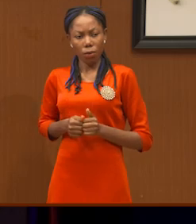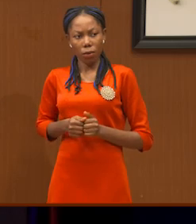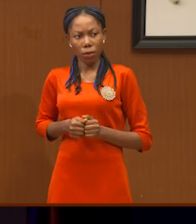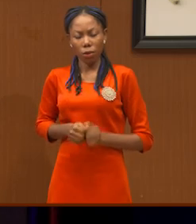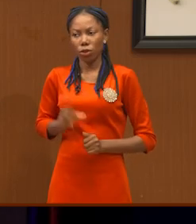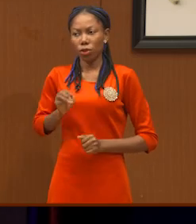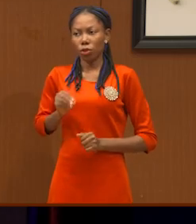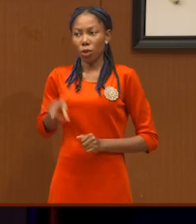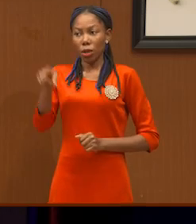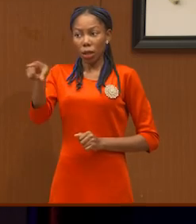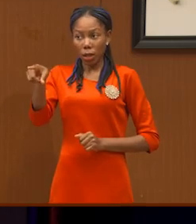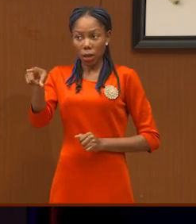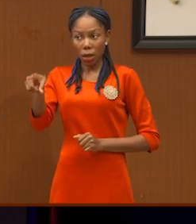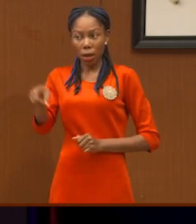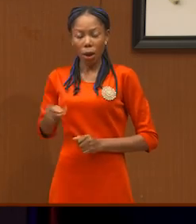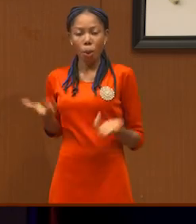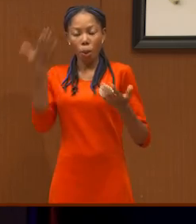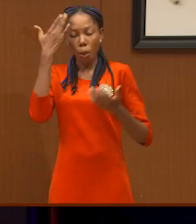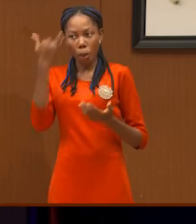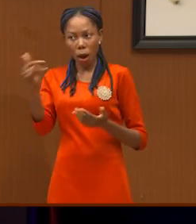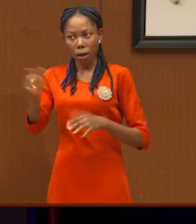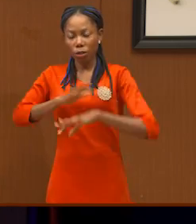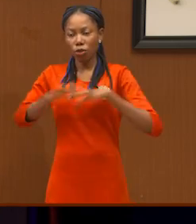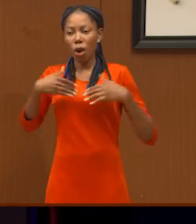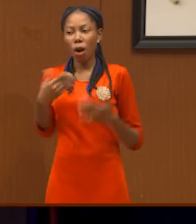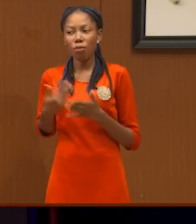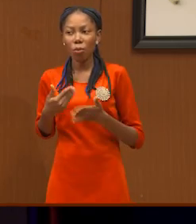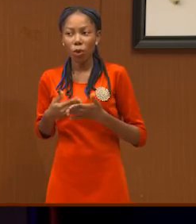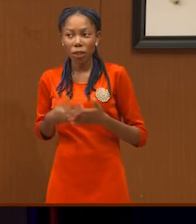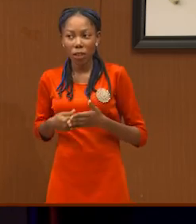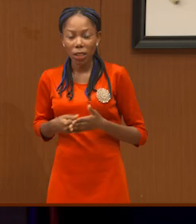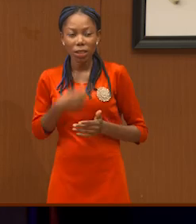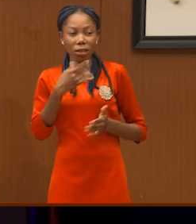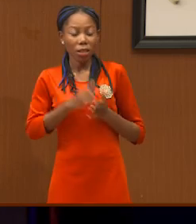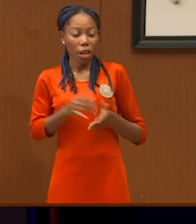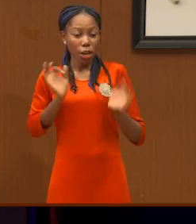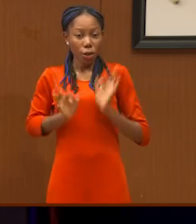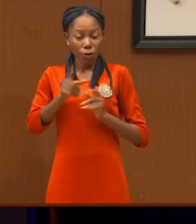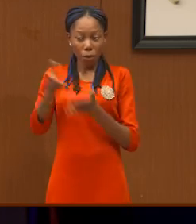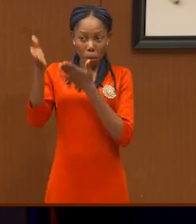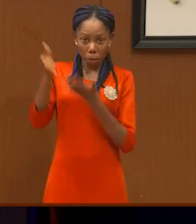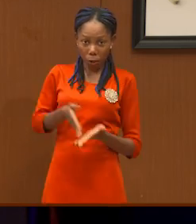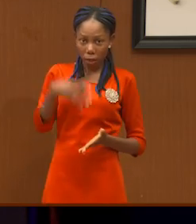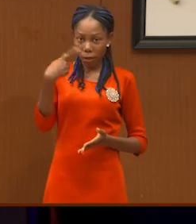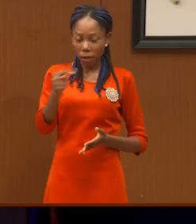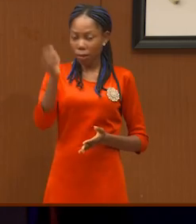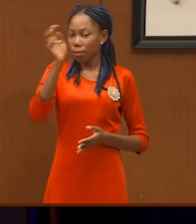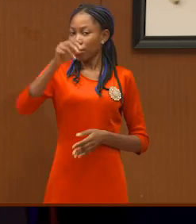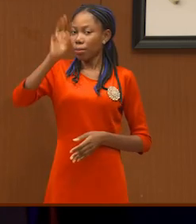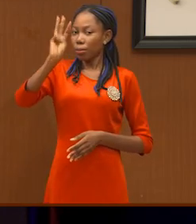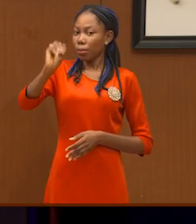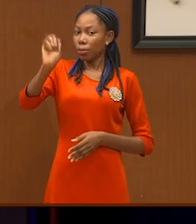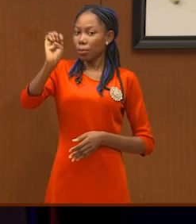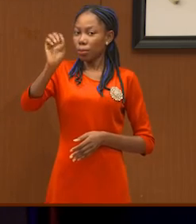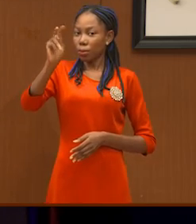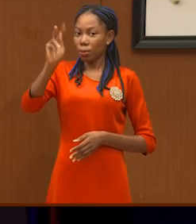At that point in time. That point in time. Because he made it obvious to us that if he brings these prepaid meters, okay, all of us are not